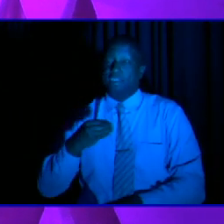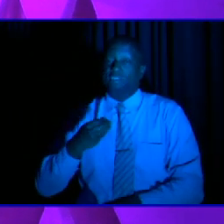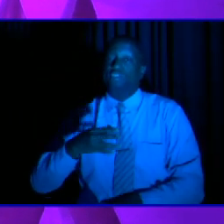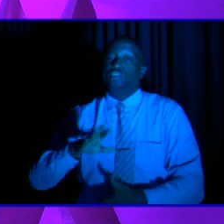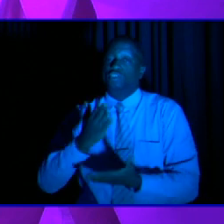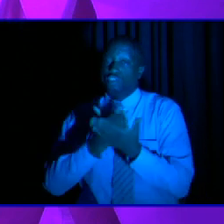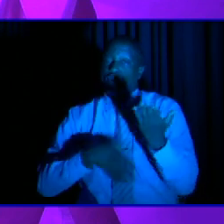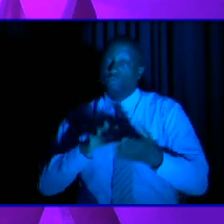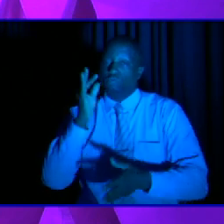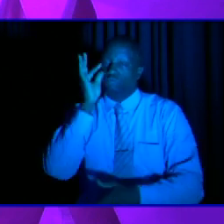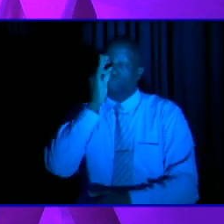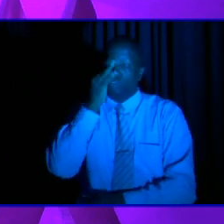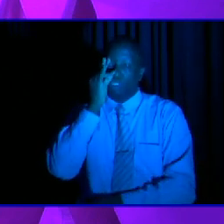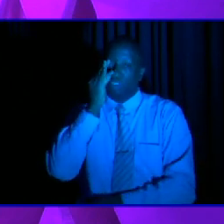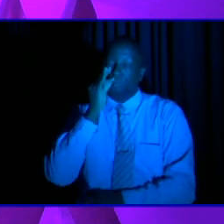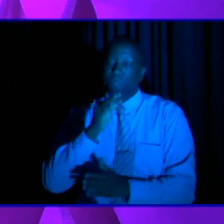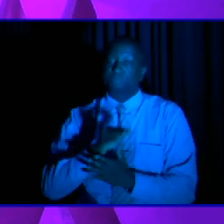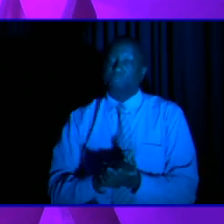otherwise.